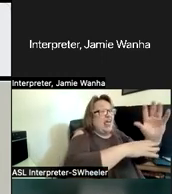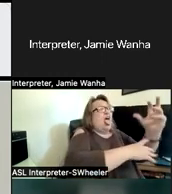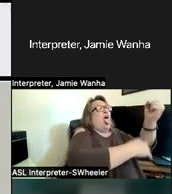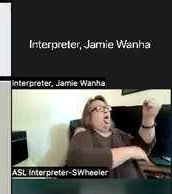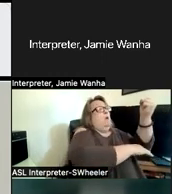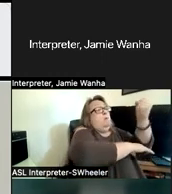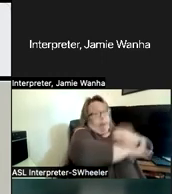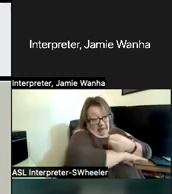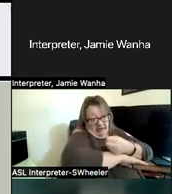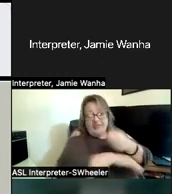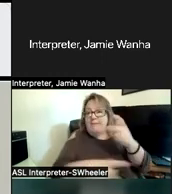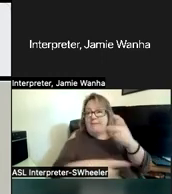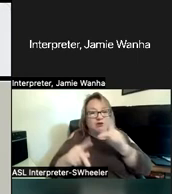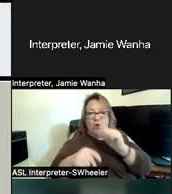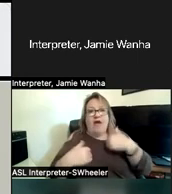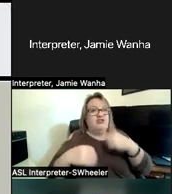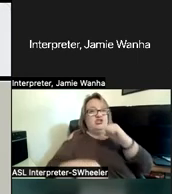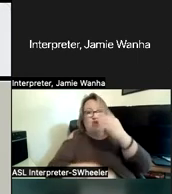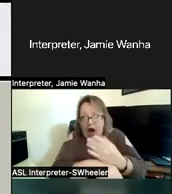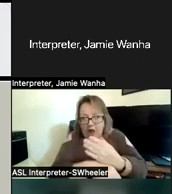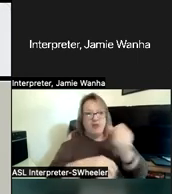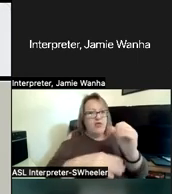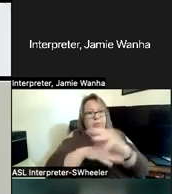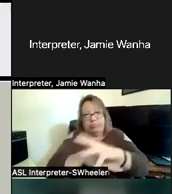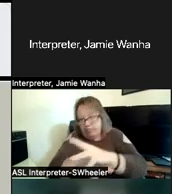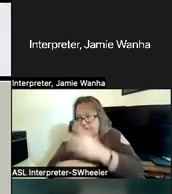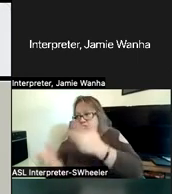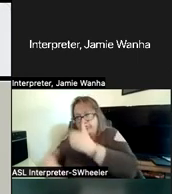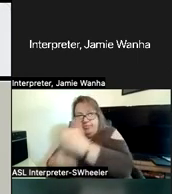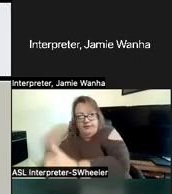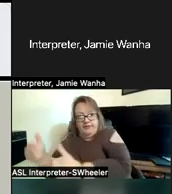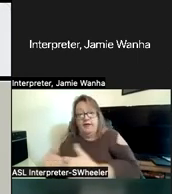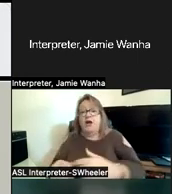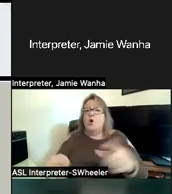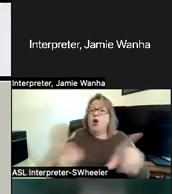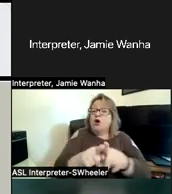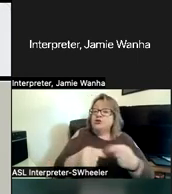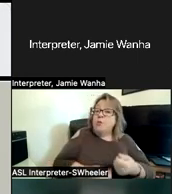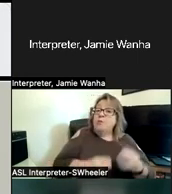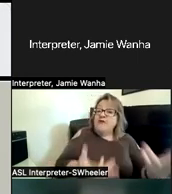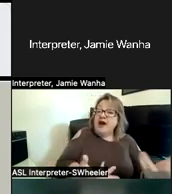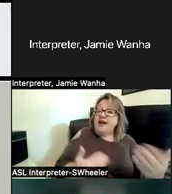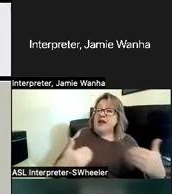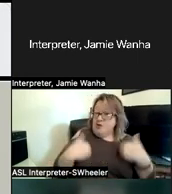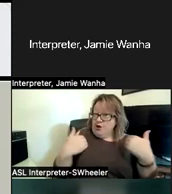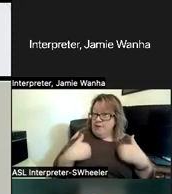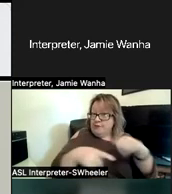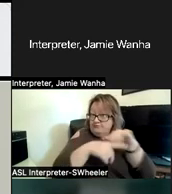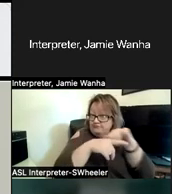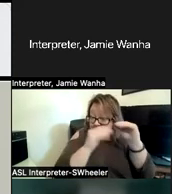have jobs, then they leave that community. We also offer free youth preparedness presentations for kindergarten through fifth grades. We have